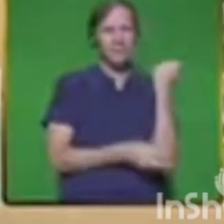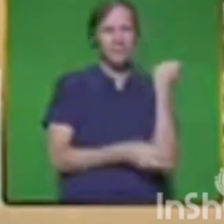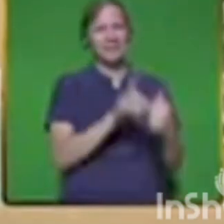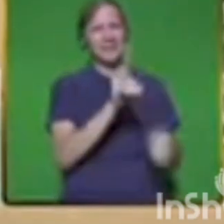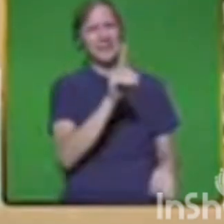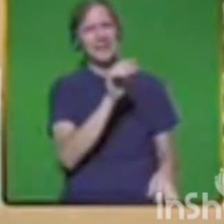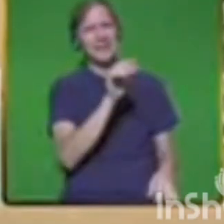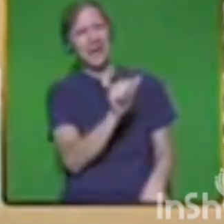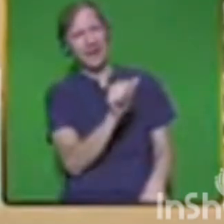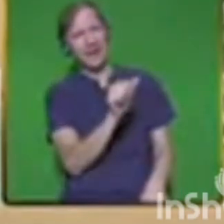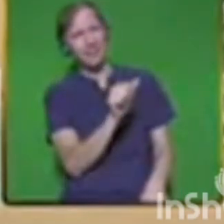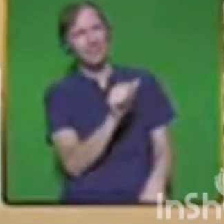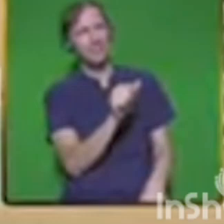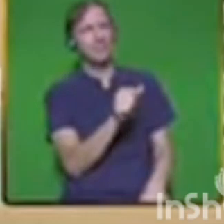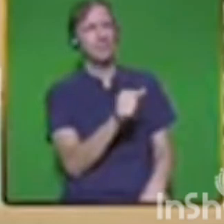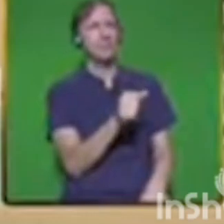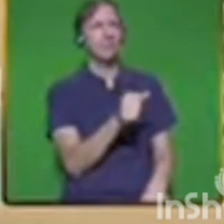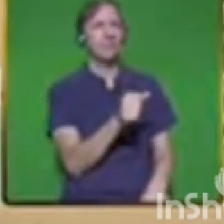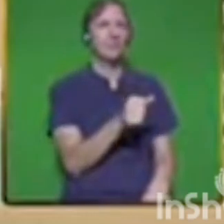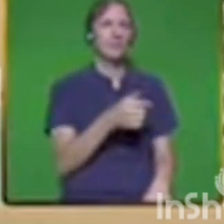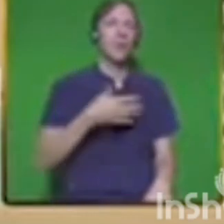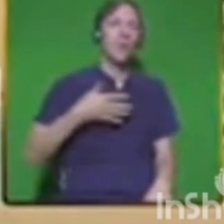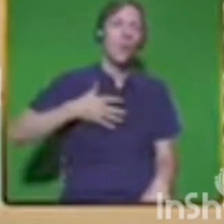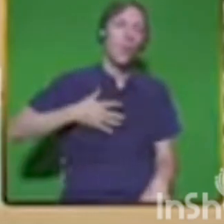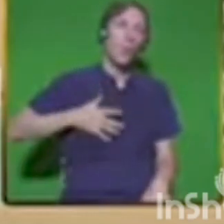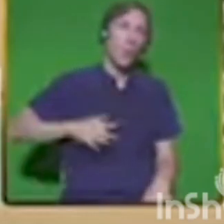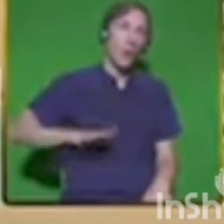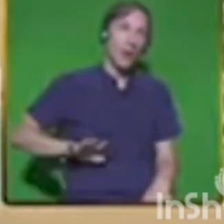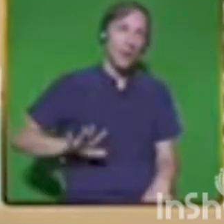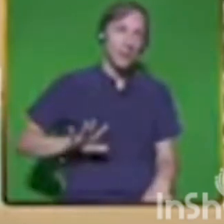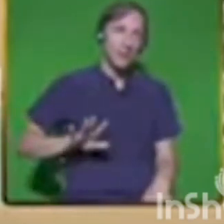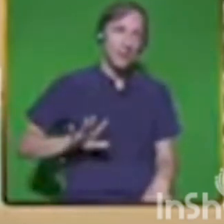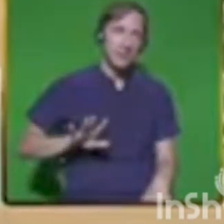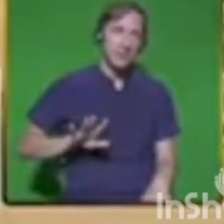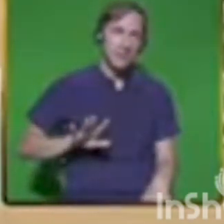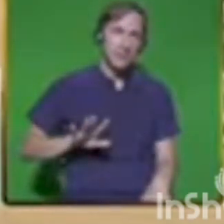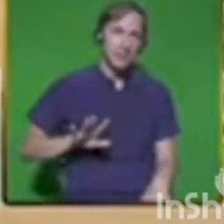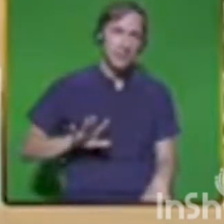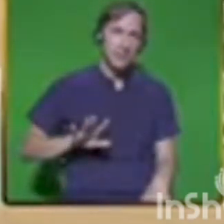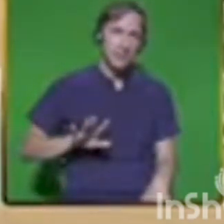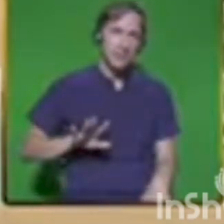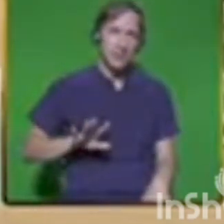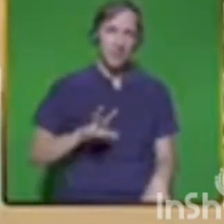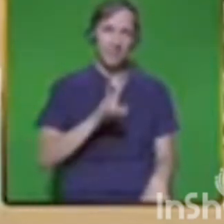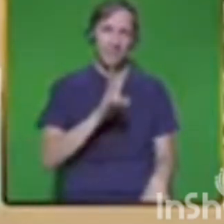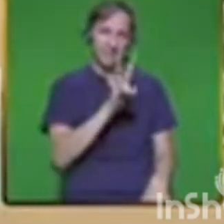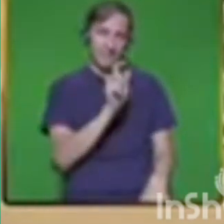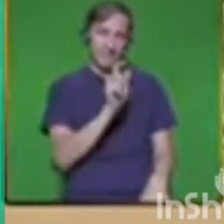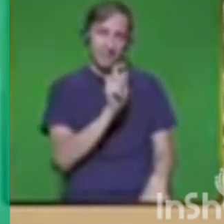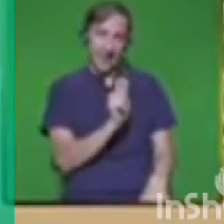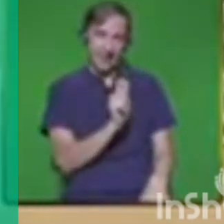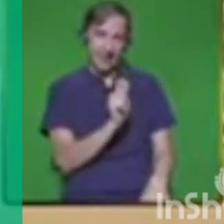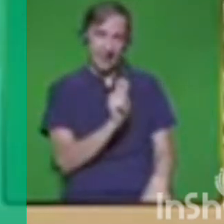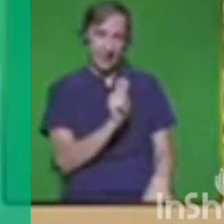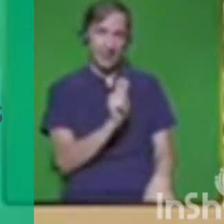DA wanted to treat the VAT issue with